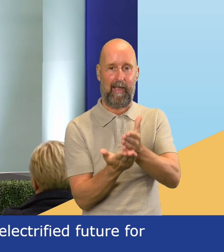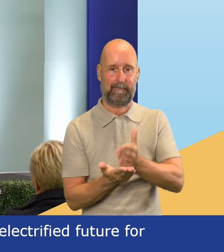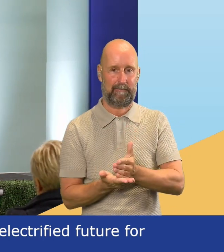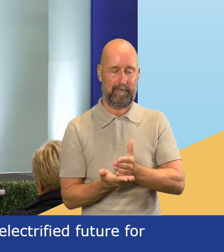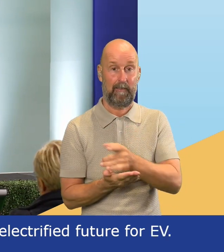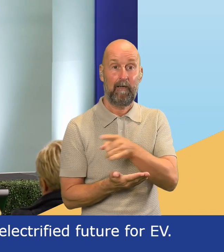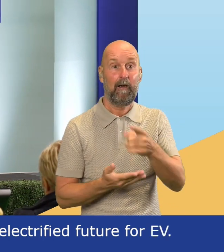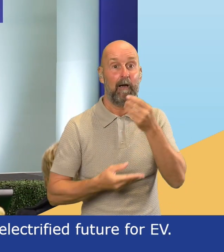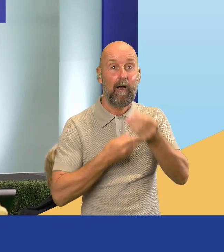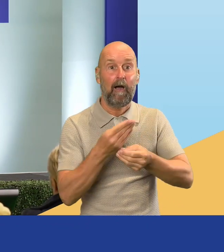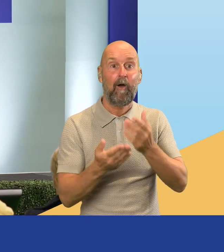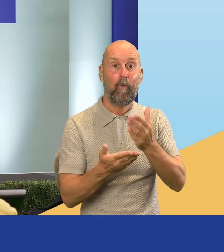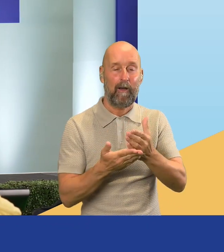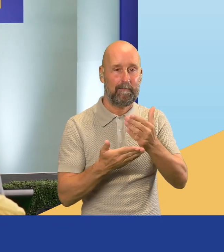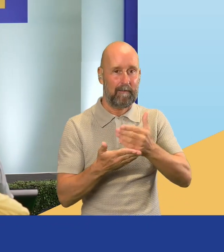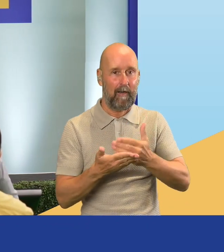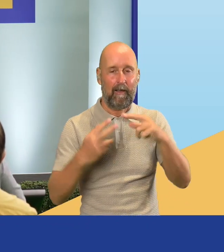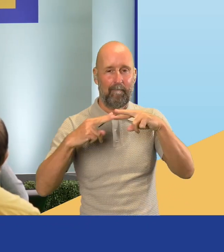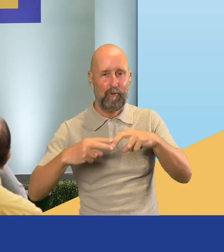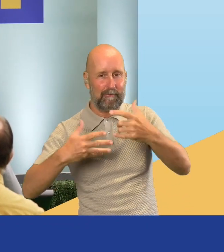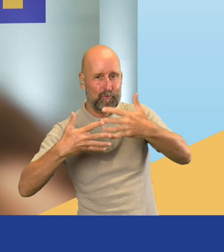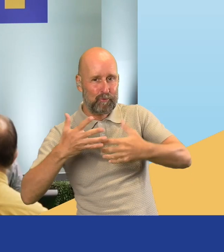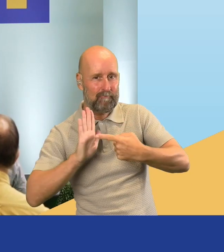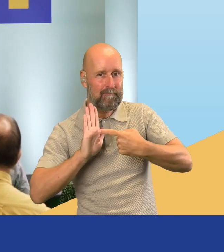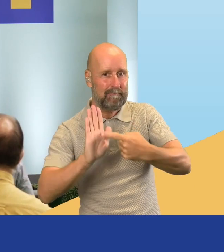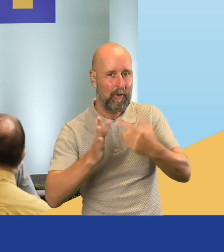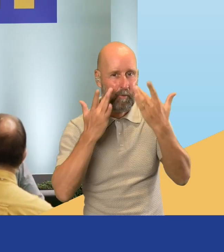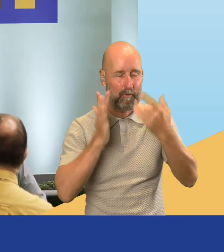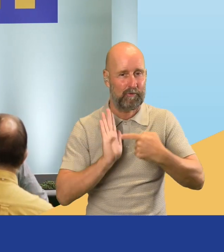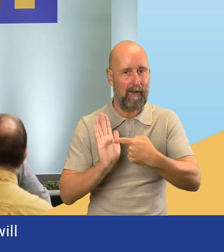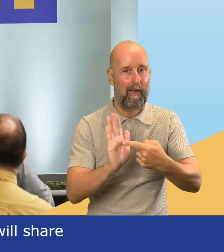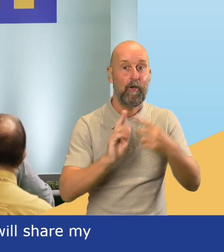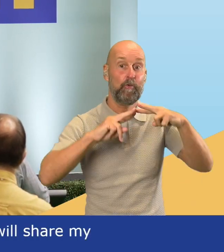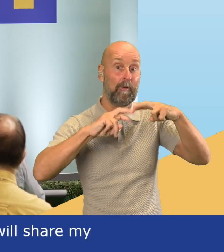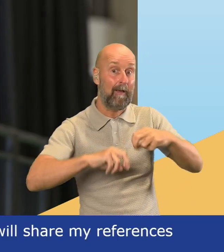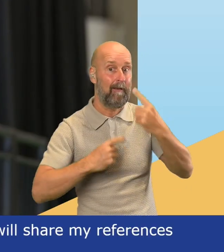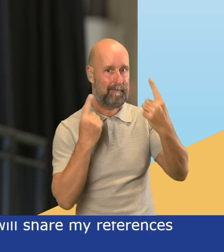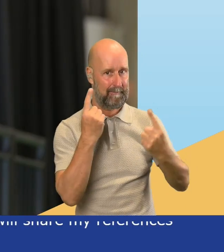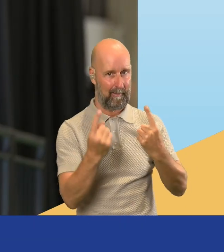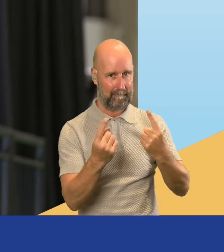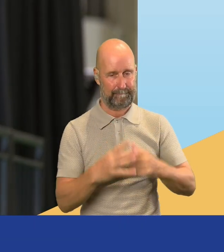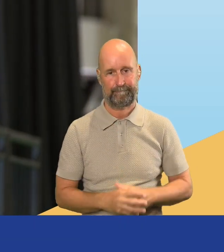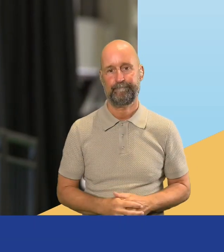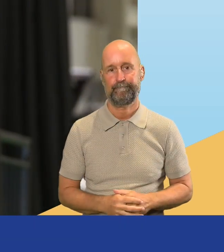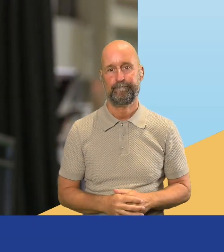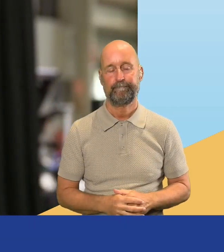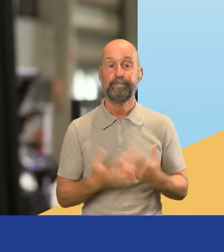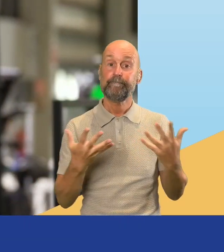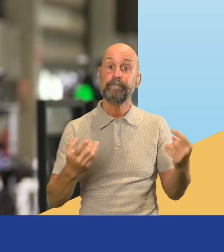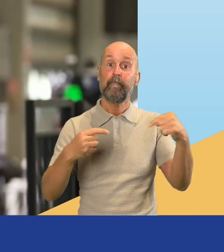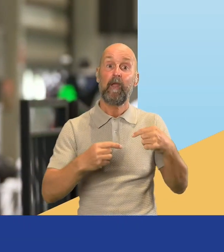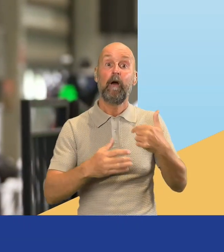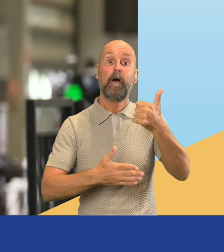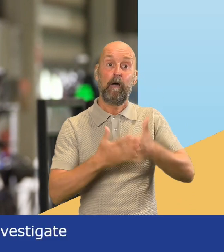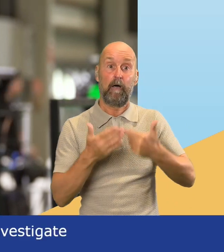I'm going to share all of my references, all of my sources on everything I tell you, so you can investigate it for yourself. But as we go through,